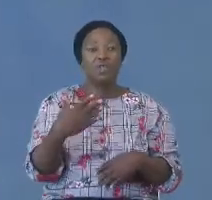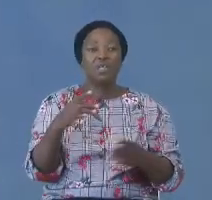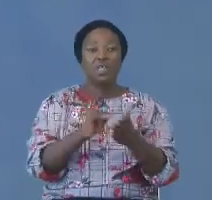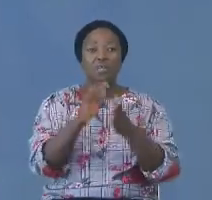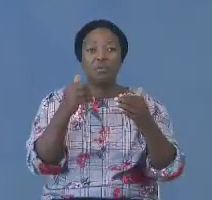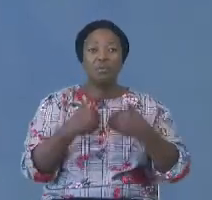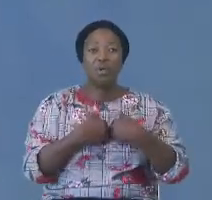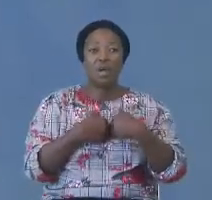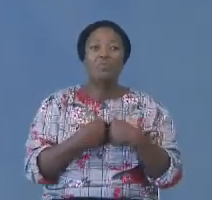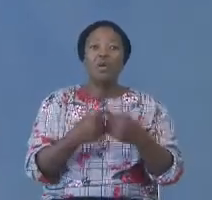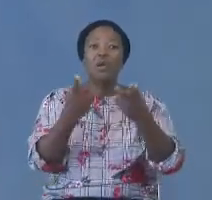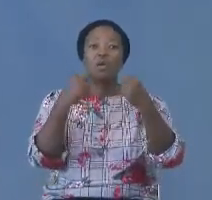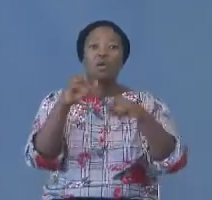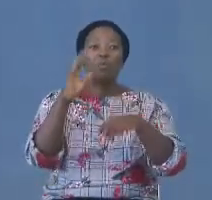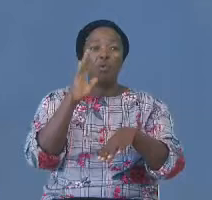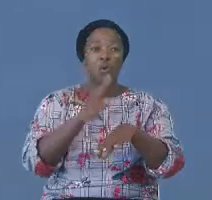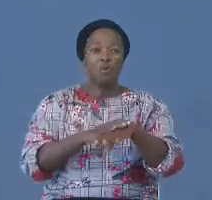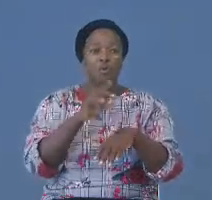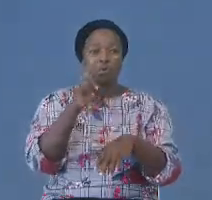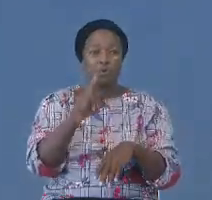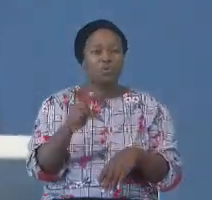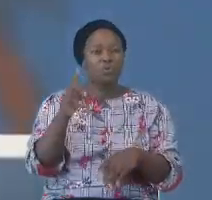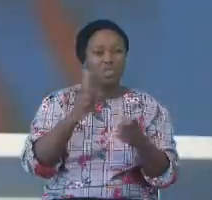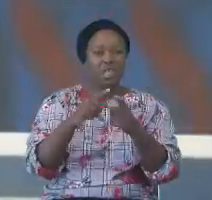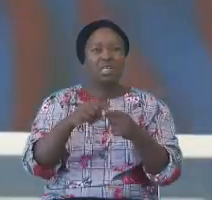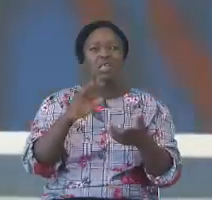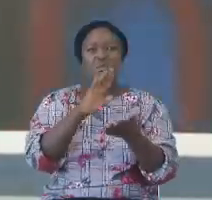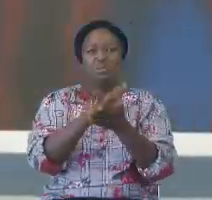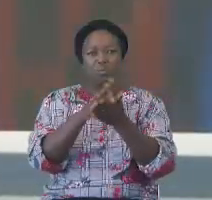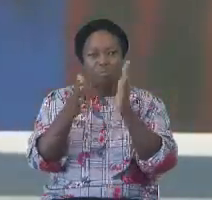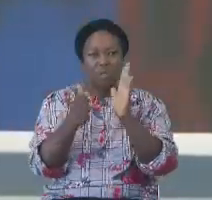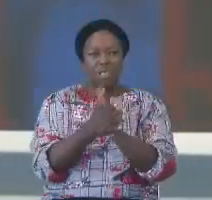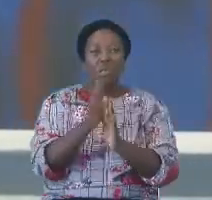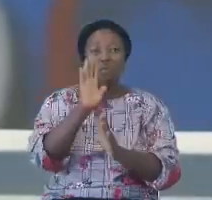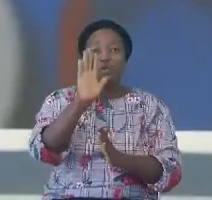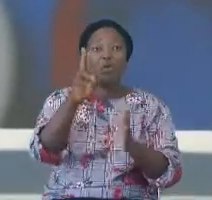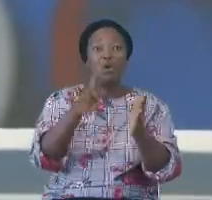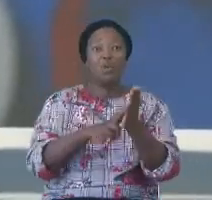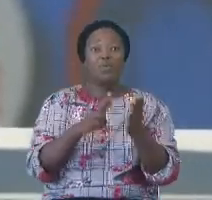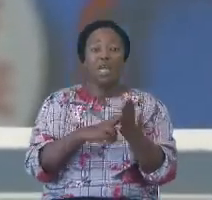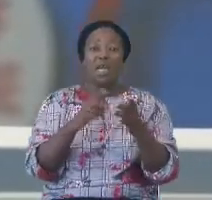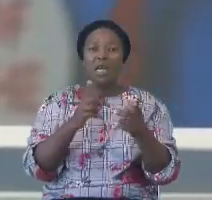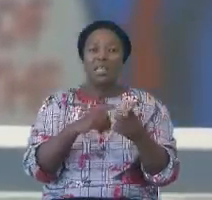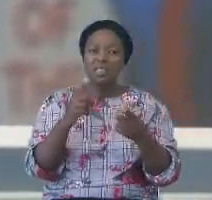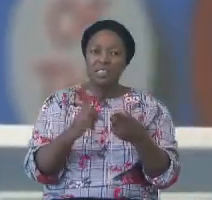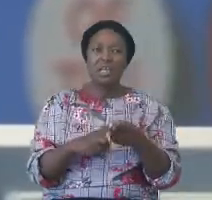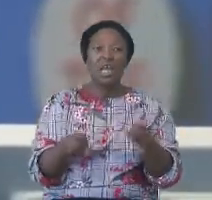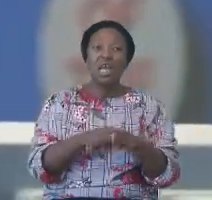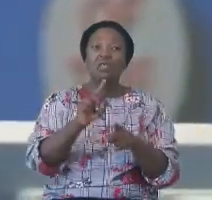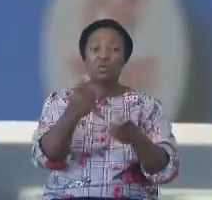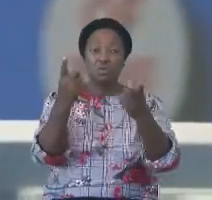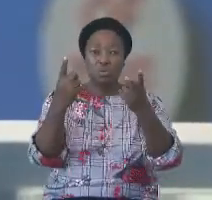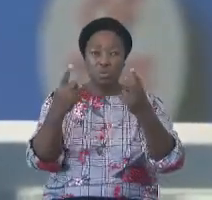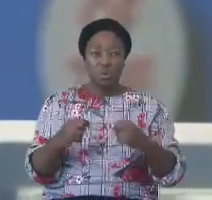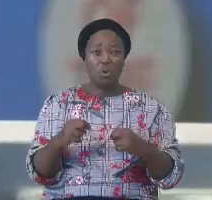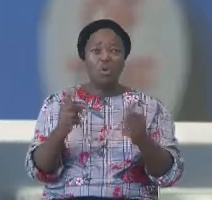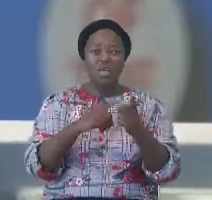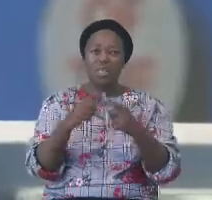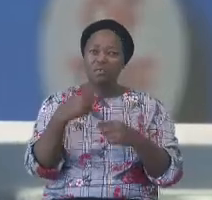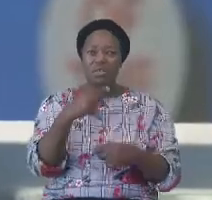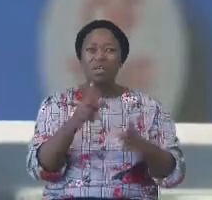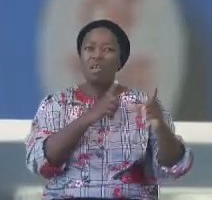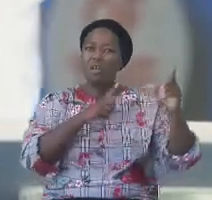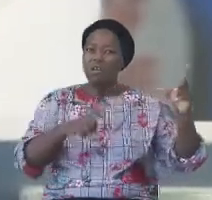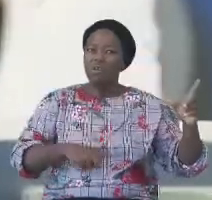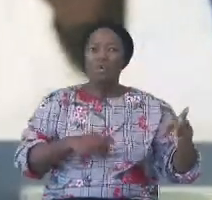shame and take every evil sin that you have come upon you it became your